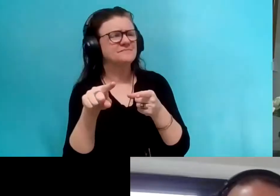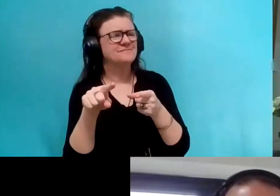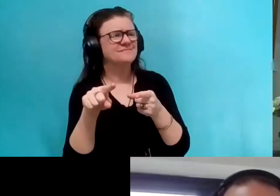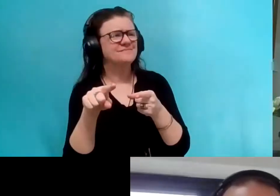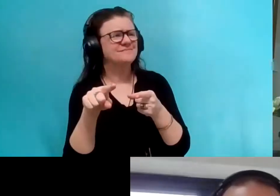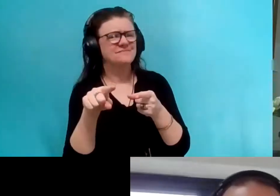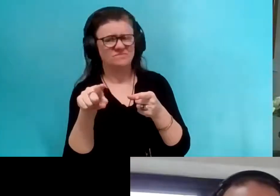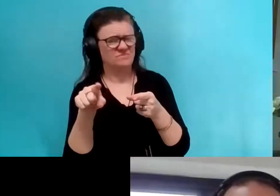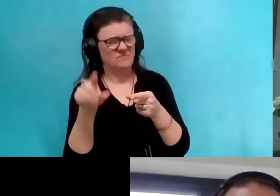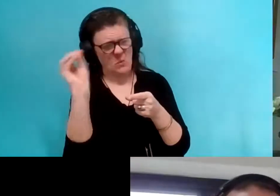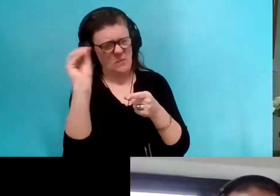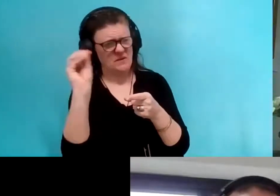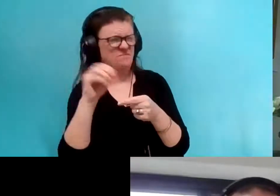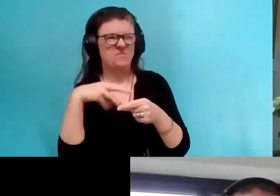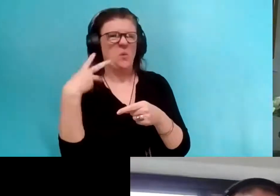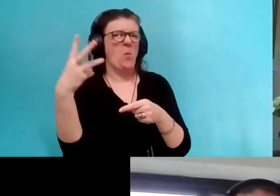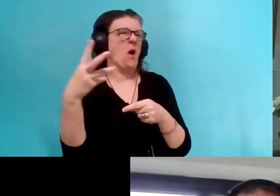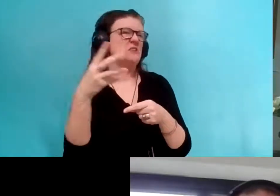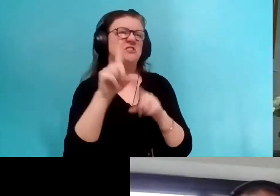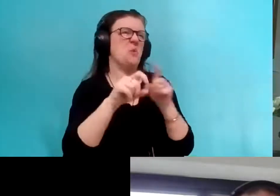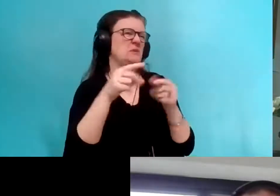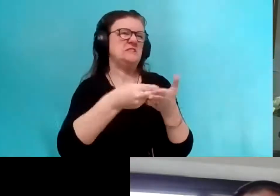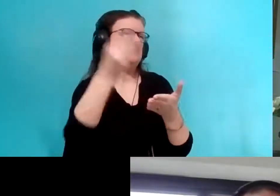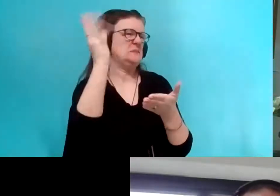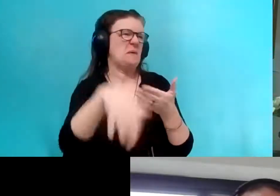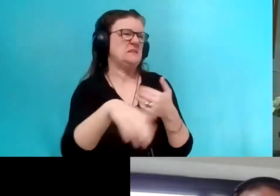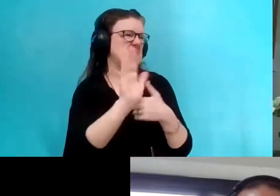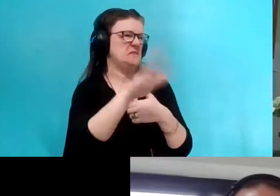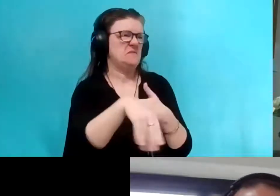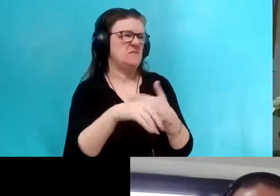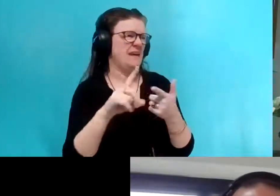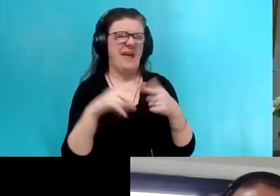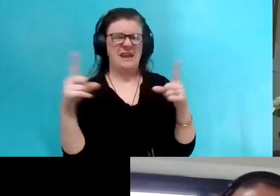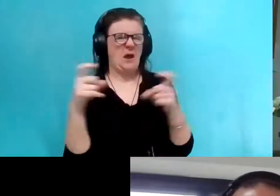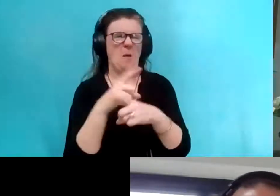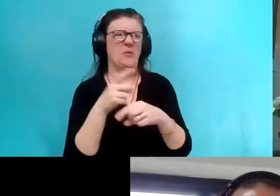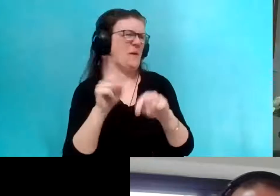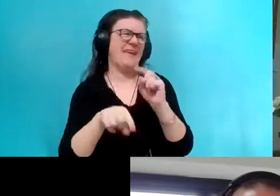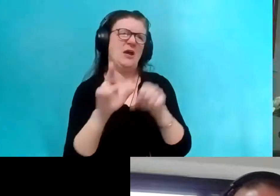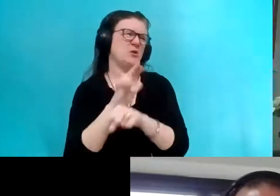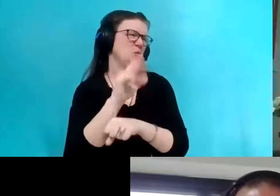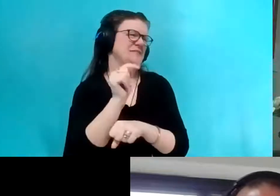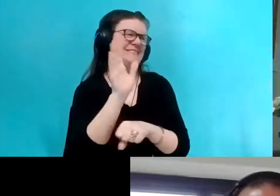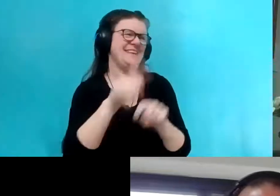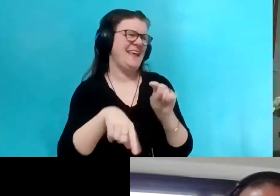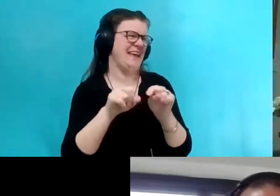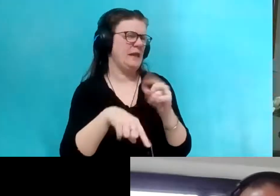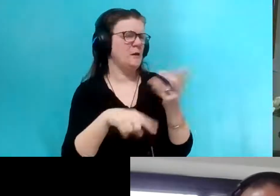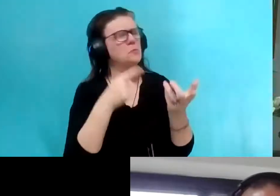Washington Group questions is too expensive and that they're too complex to be used realistically?